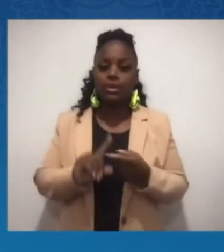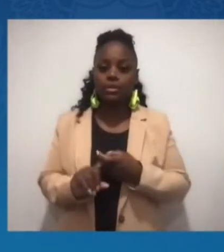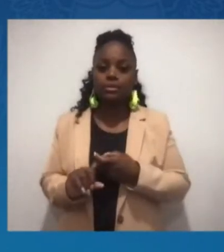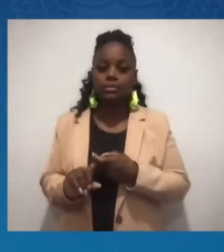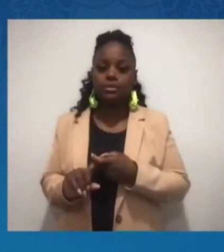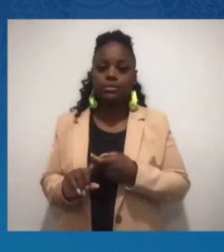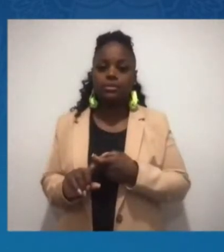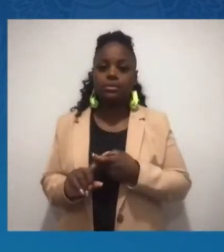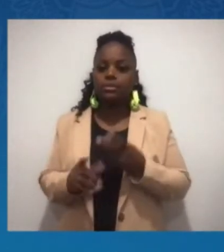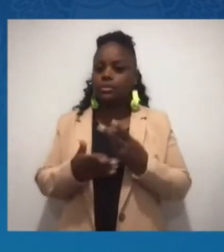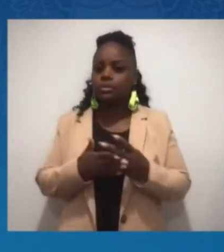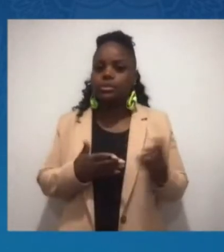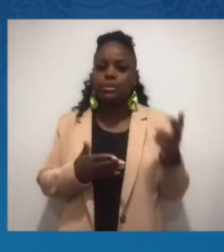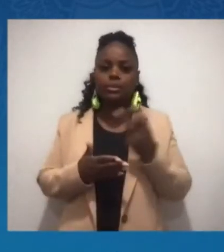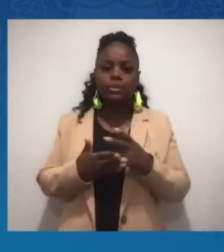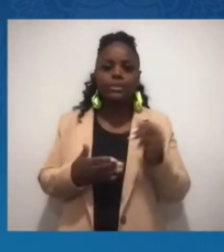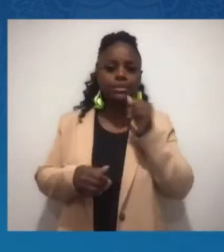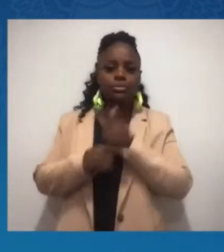in childbirth.